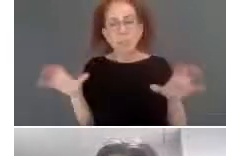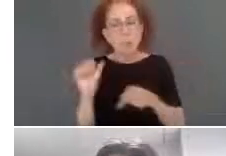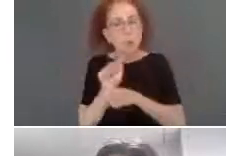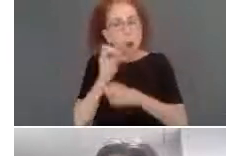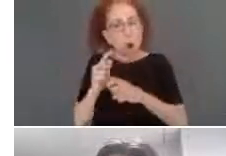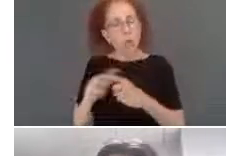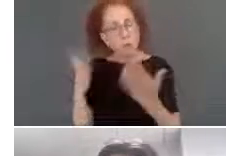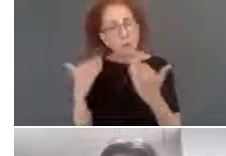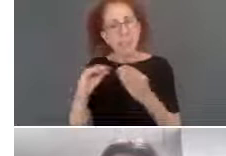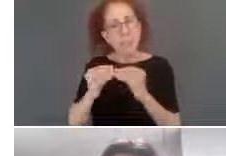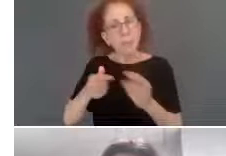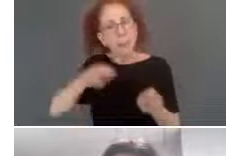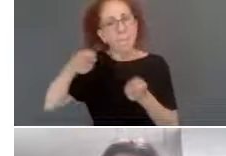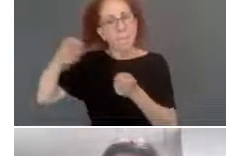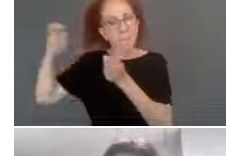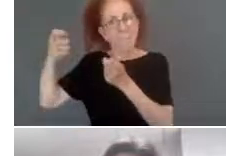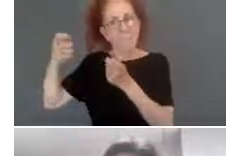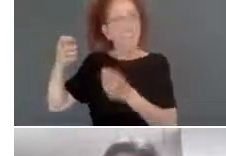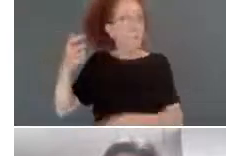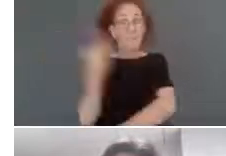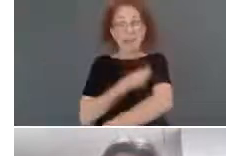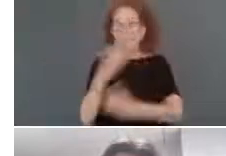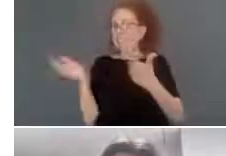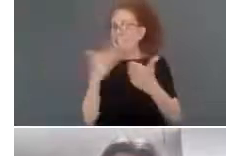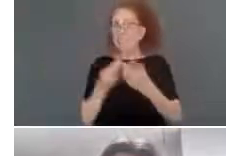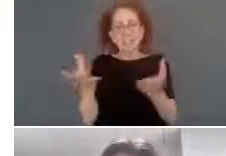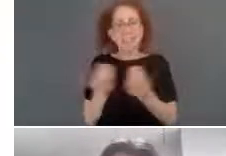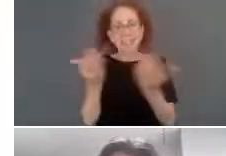of those numbers up now that vaccines are so available.